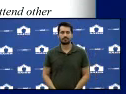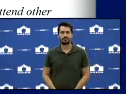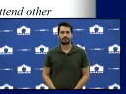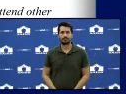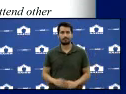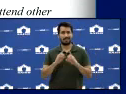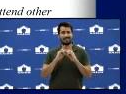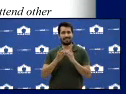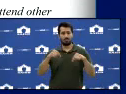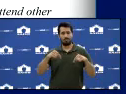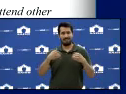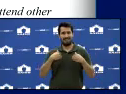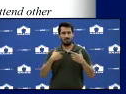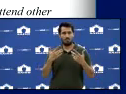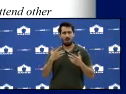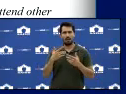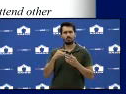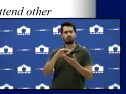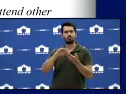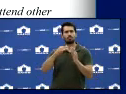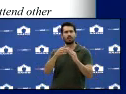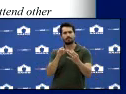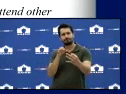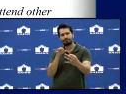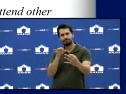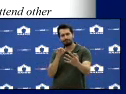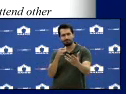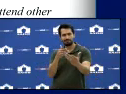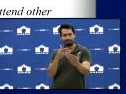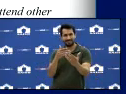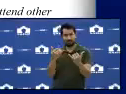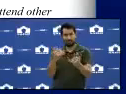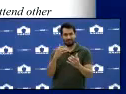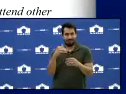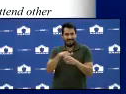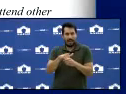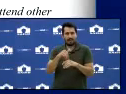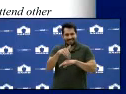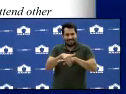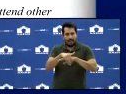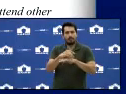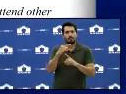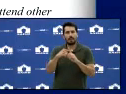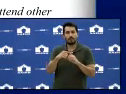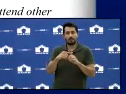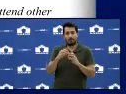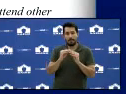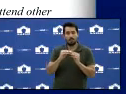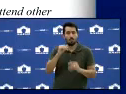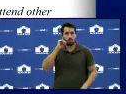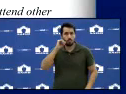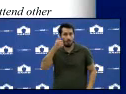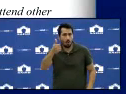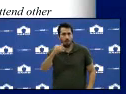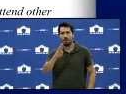The district has sought community input on several occasions, including tonight, and there are 2 more meetings after tonight. So there's a meeting